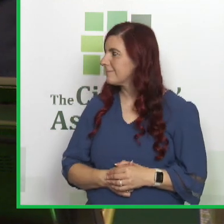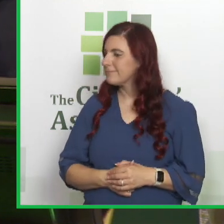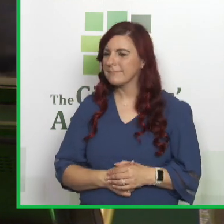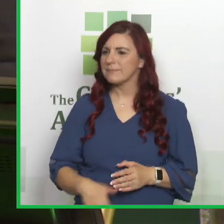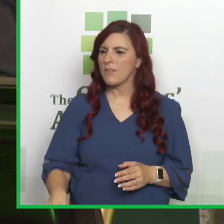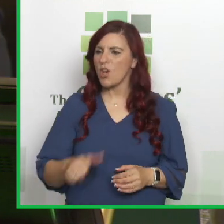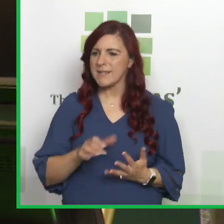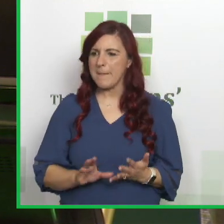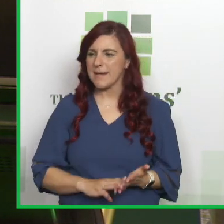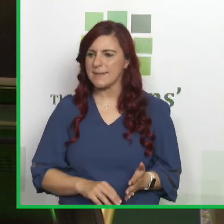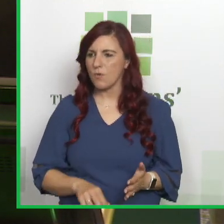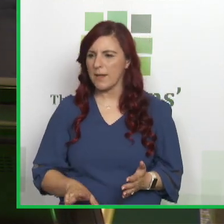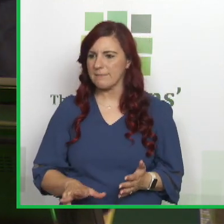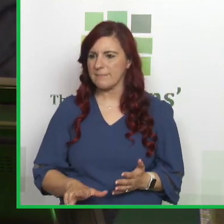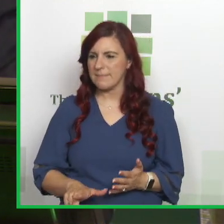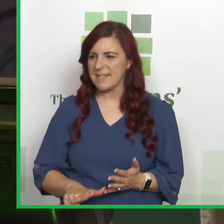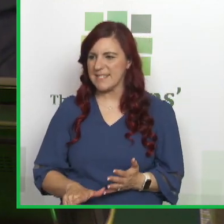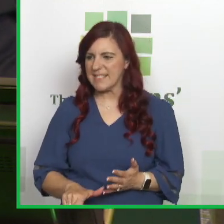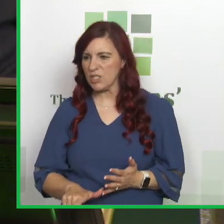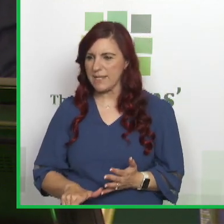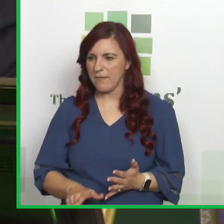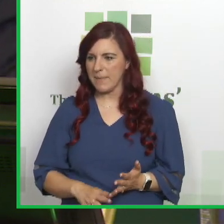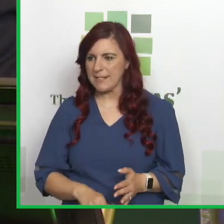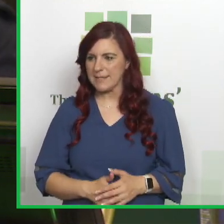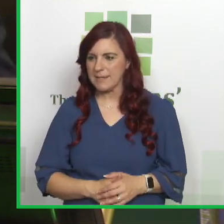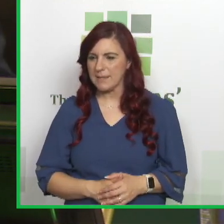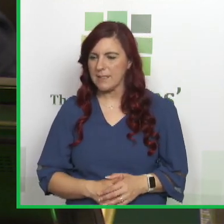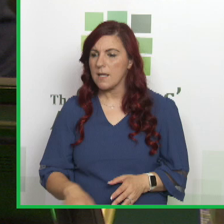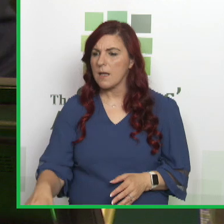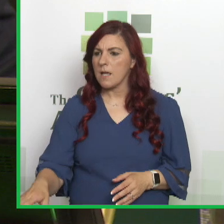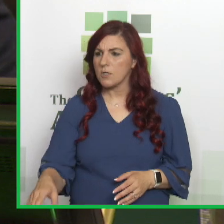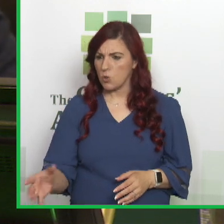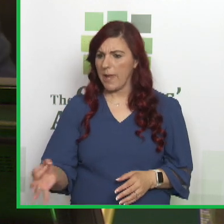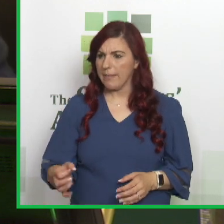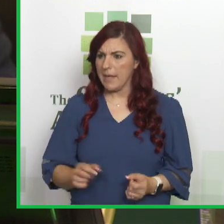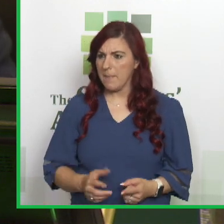from Detective Chief Superintendent Seamus Boland, who's with the National Drugs and Organised